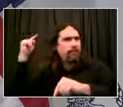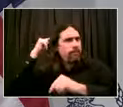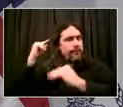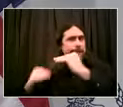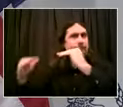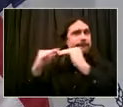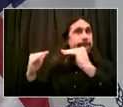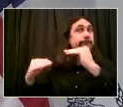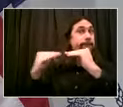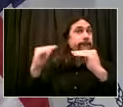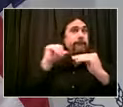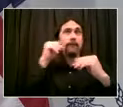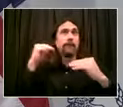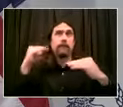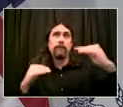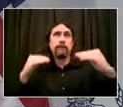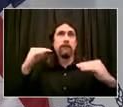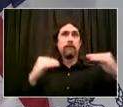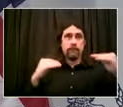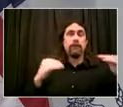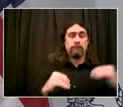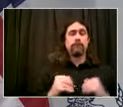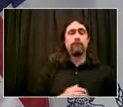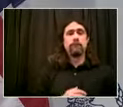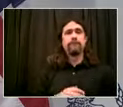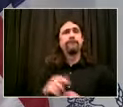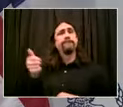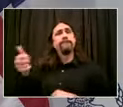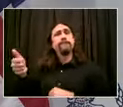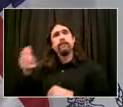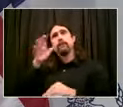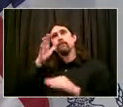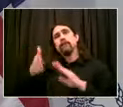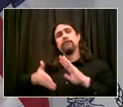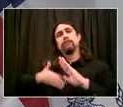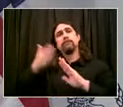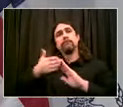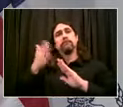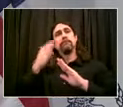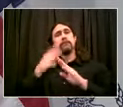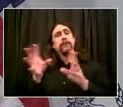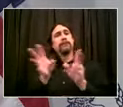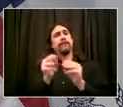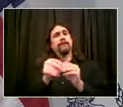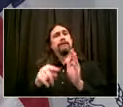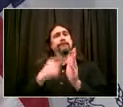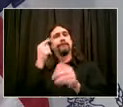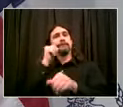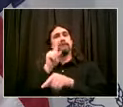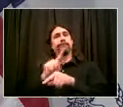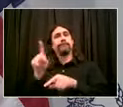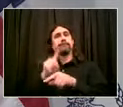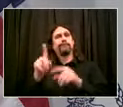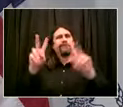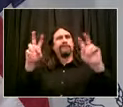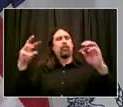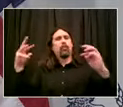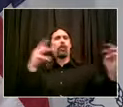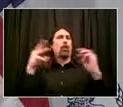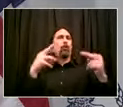mayors, key agencies, key figures here at City Hall, constantly determining what it's going to take to